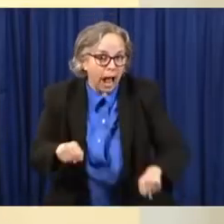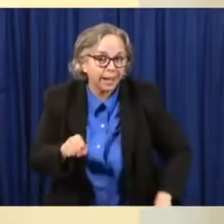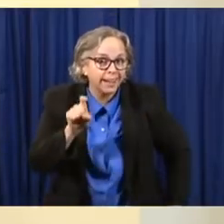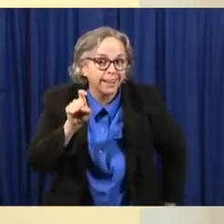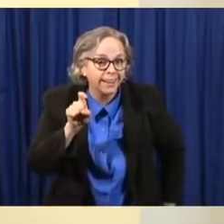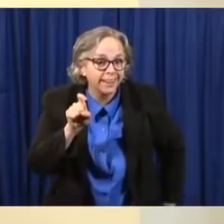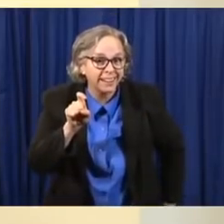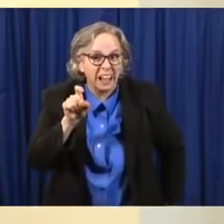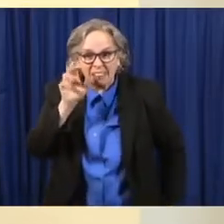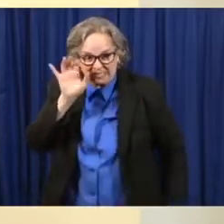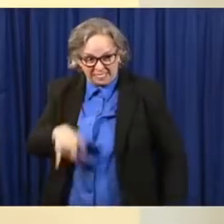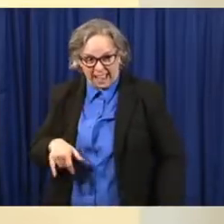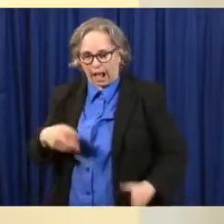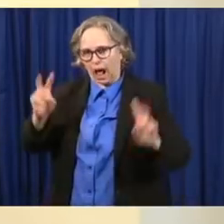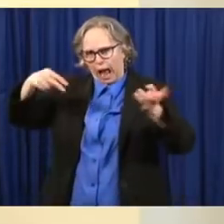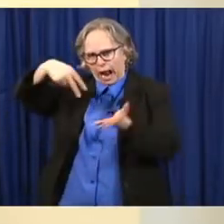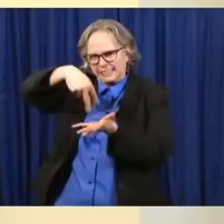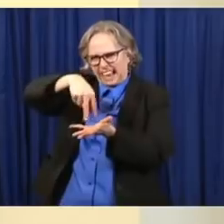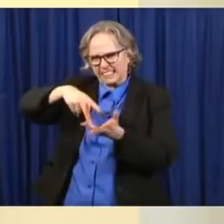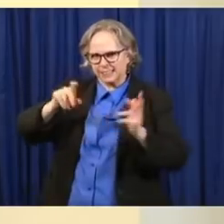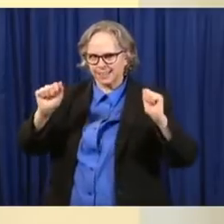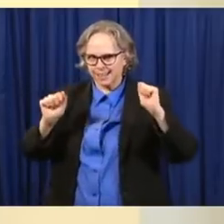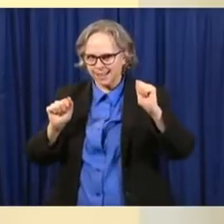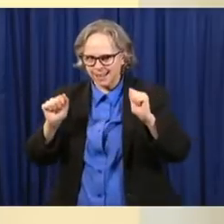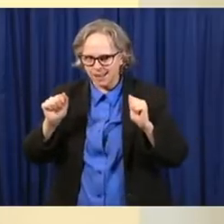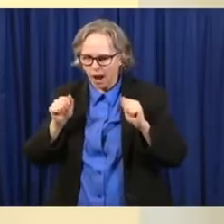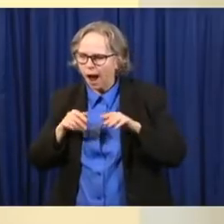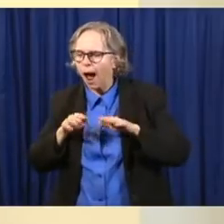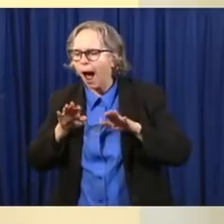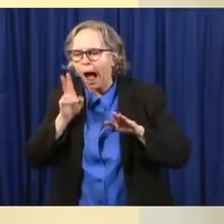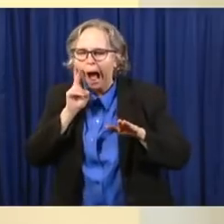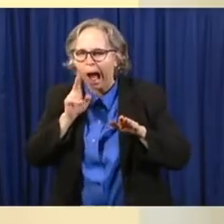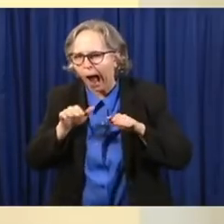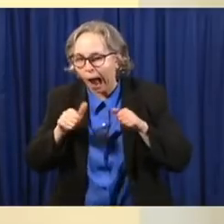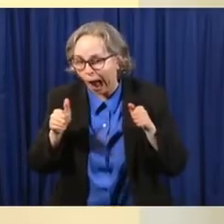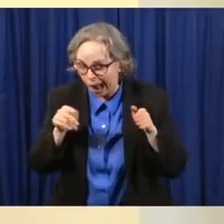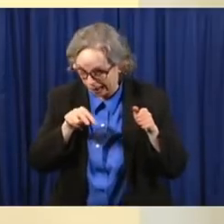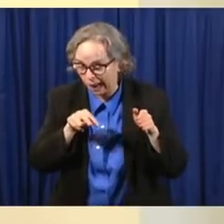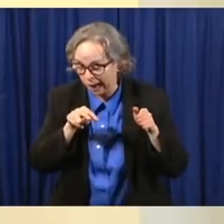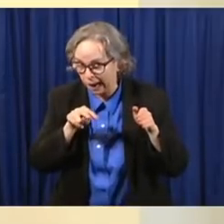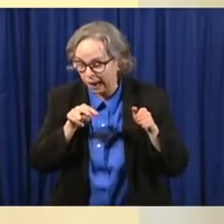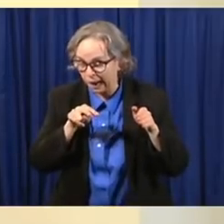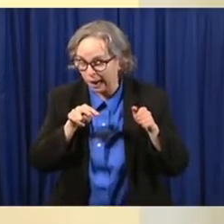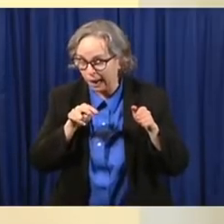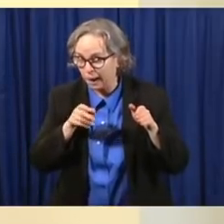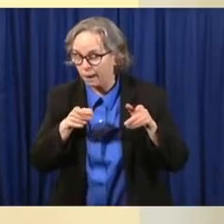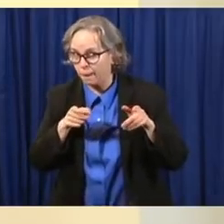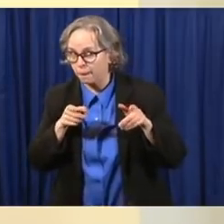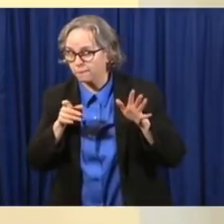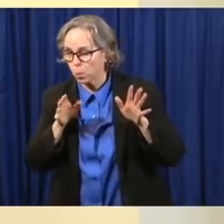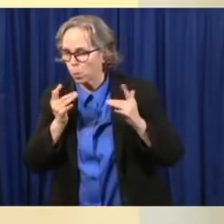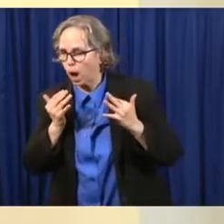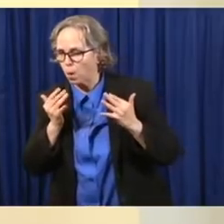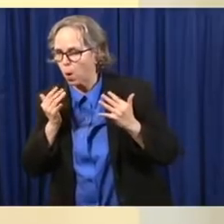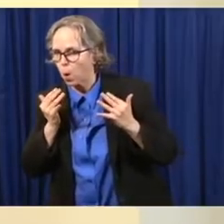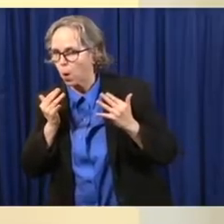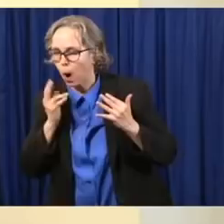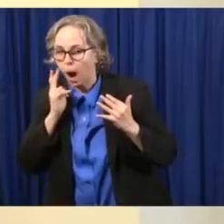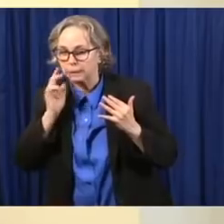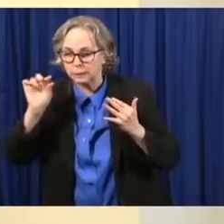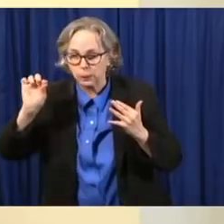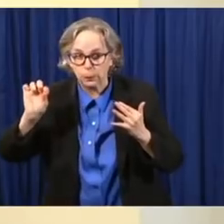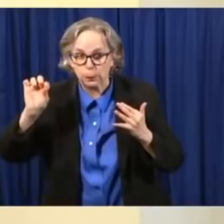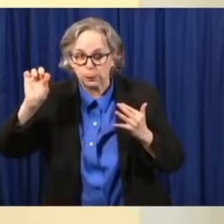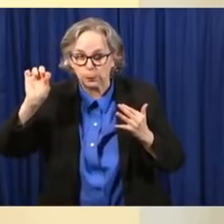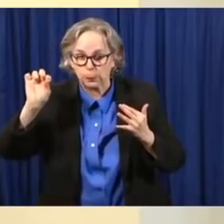walking. So you do a few moves. It might be in the area of business. It might be in the area of schools. It might be the area of parks. It